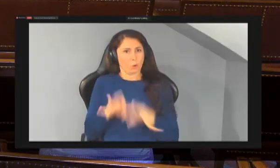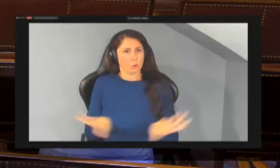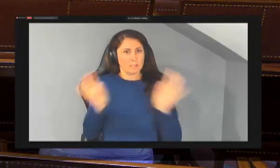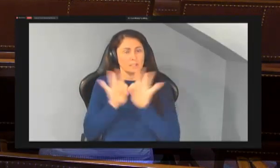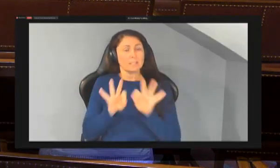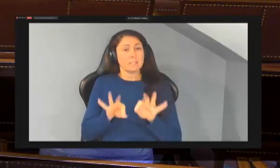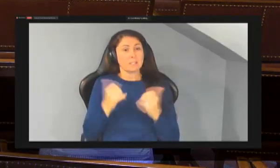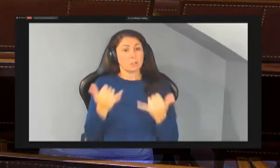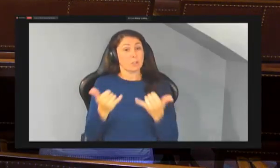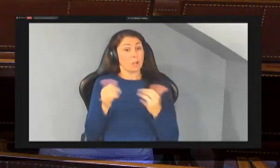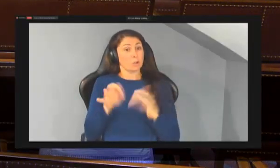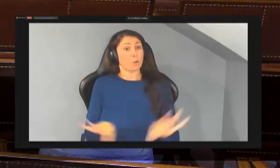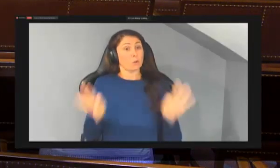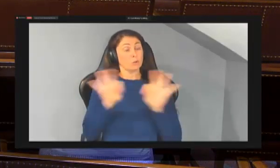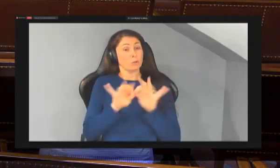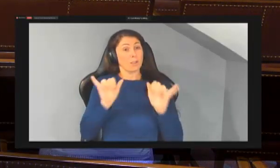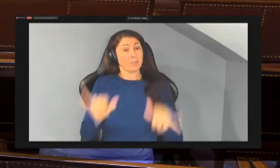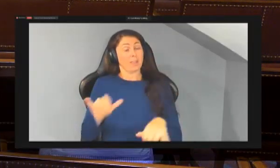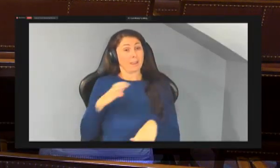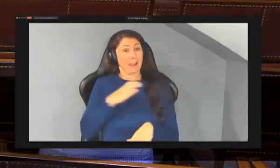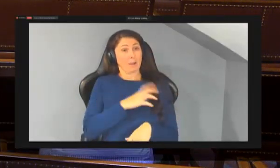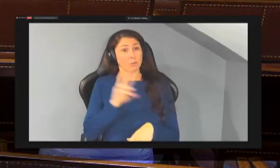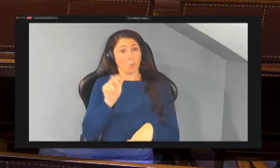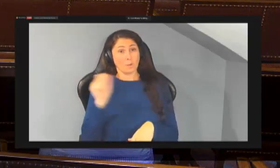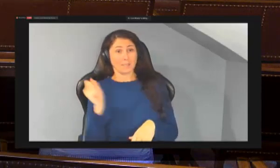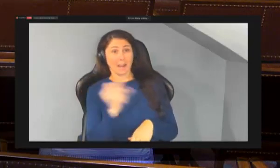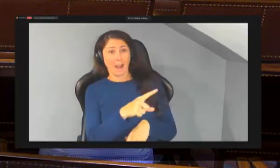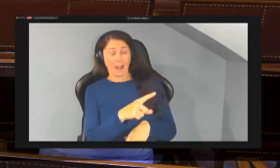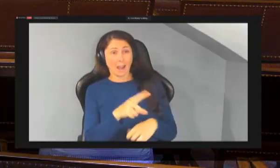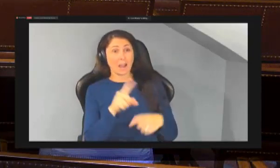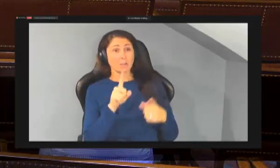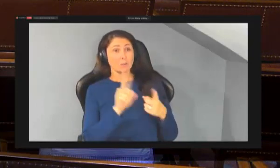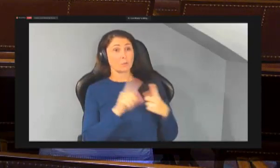Such urgency that council was asked to circumvent the